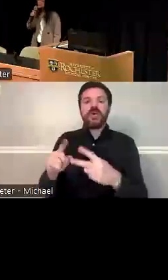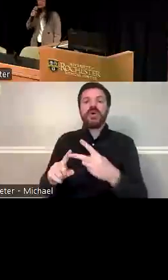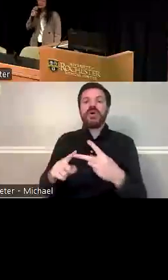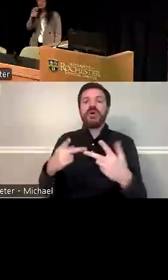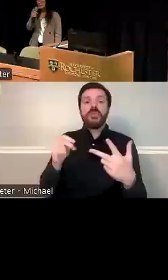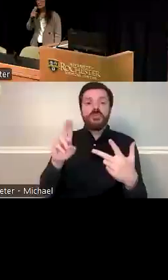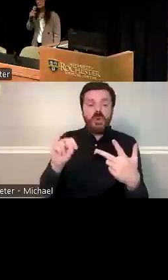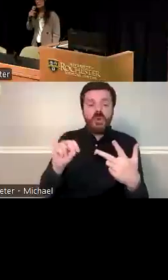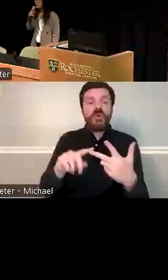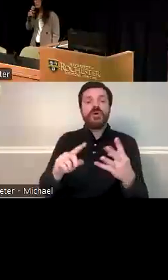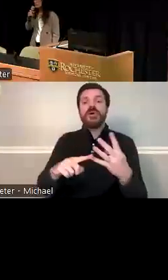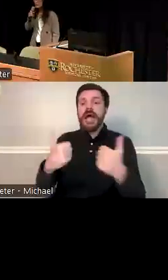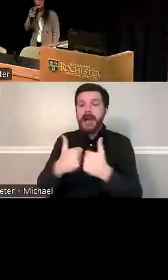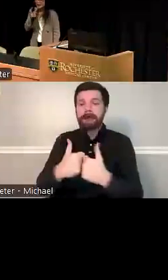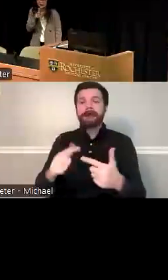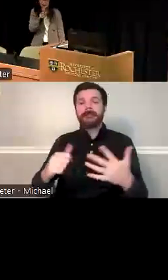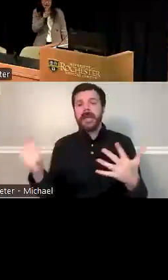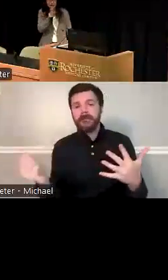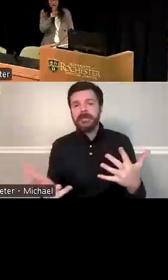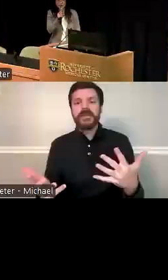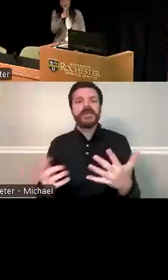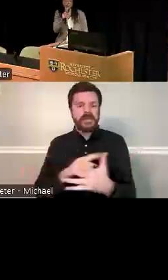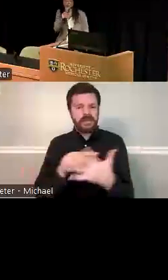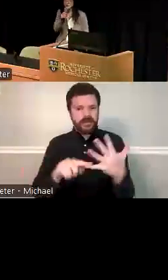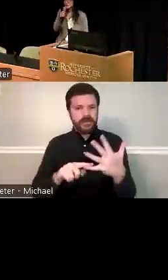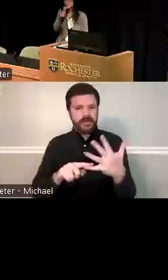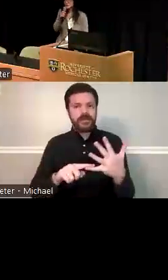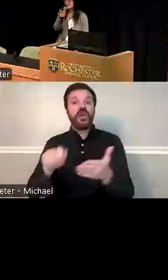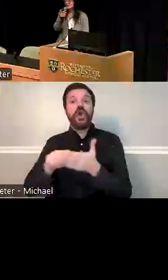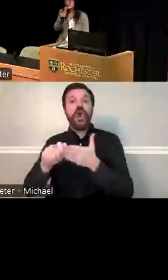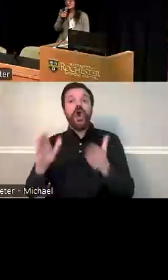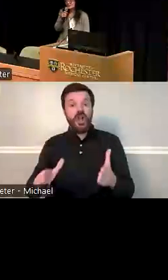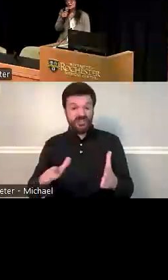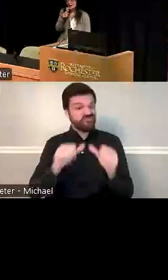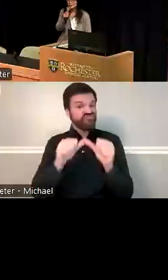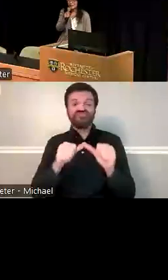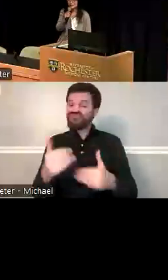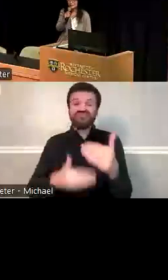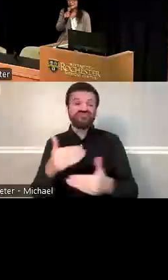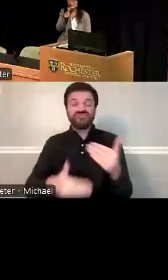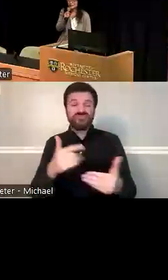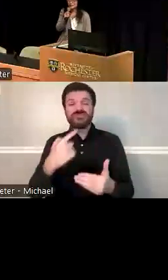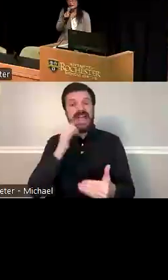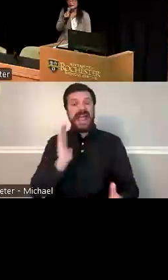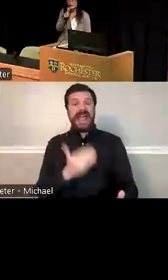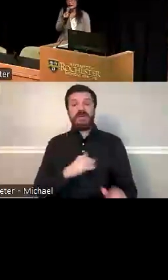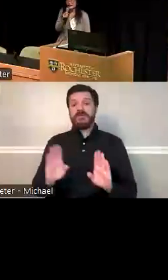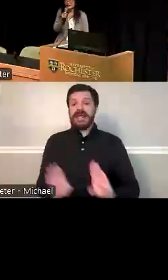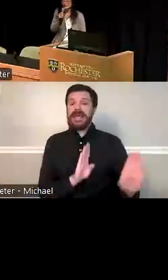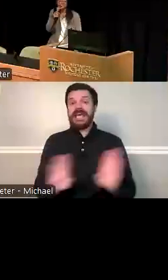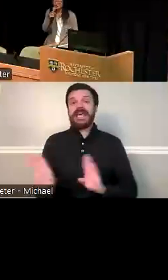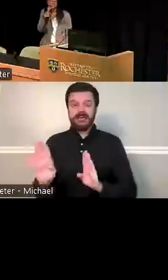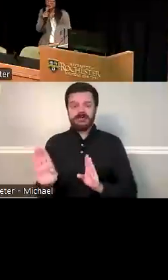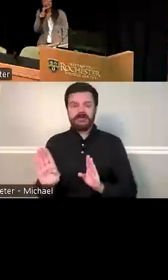pornography, gaming, gambling. And these authors go even further to say that our behaviors of